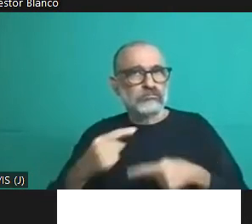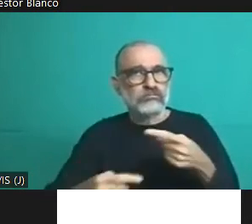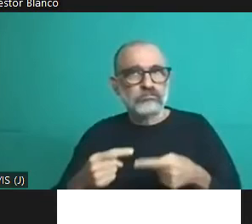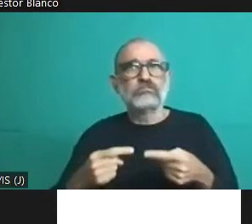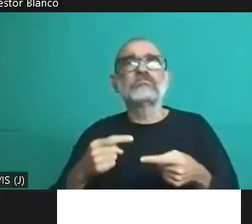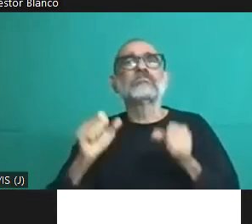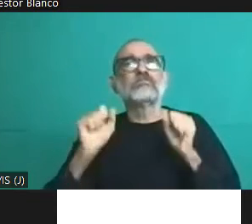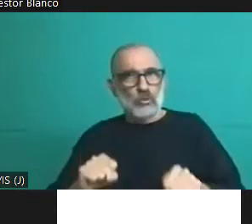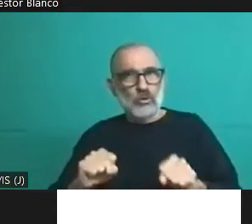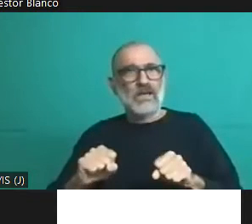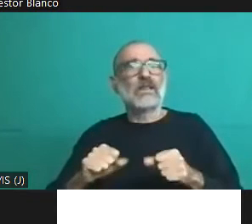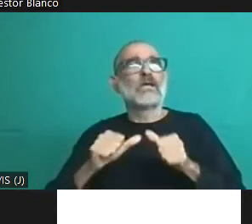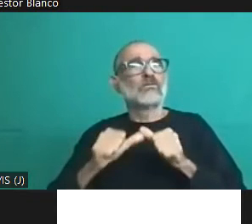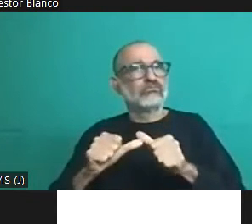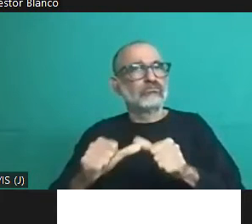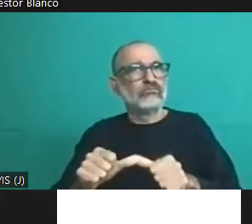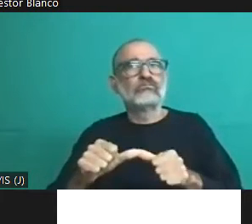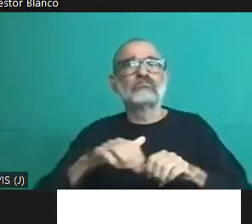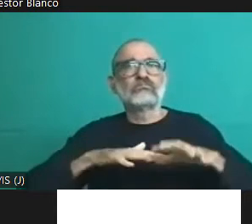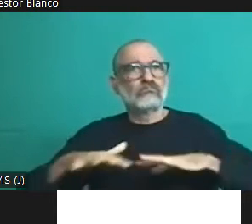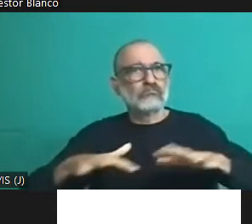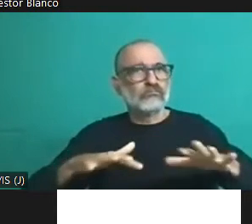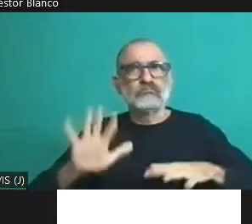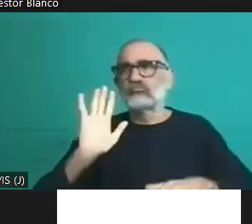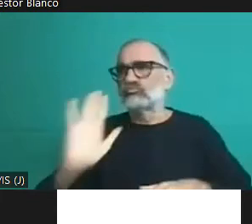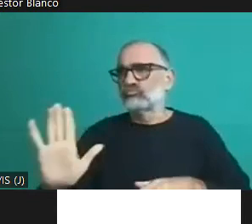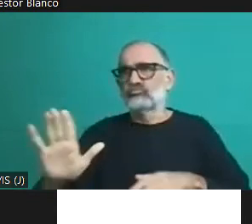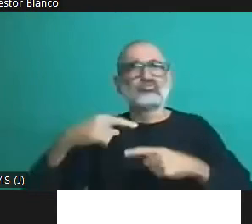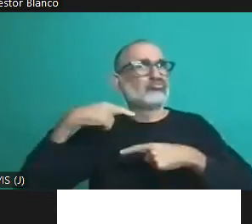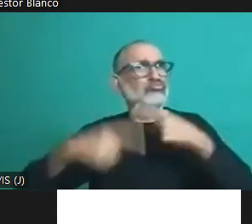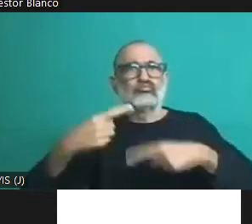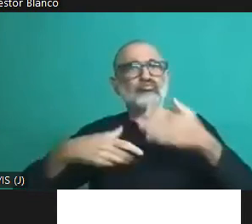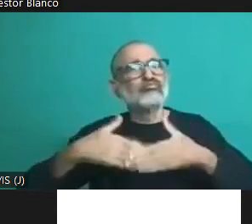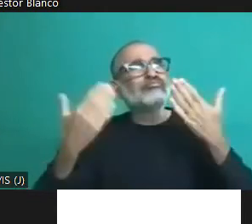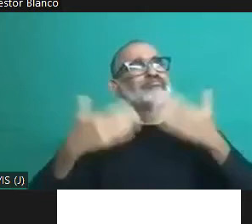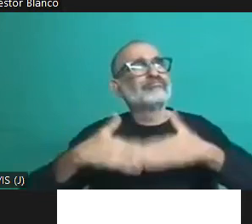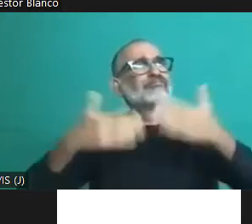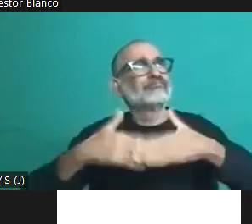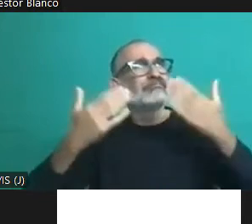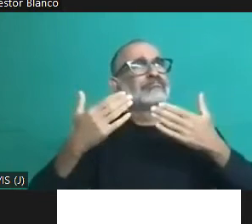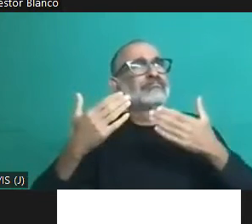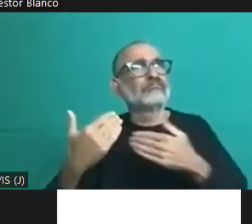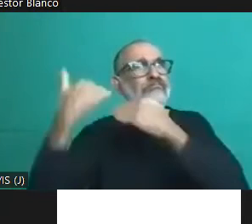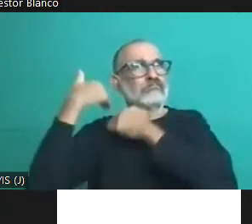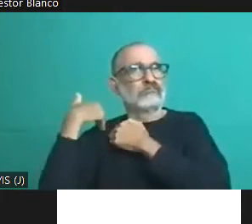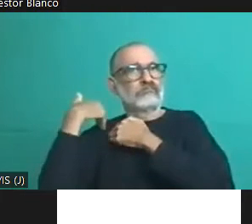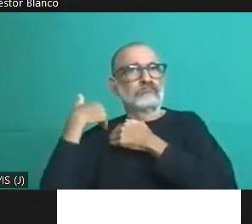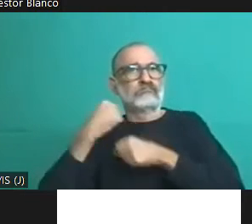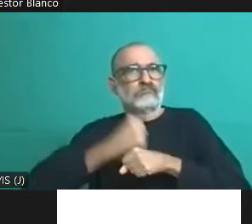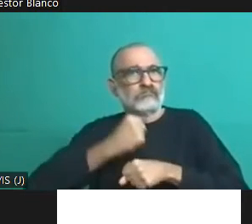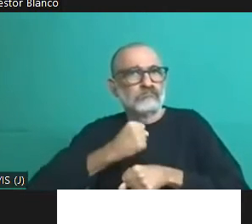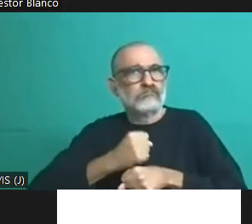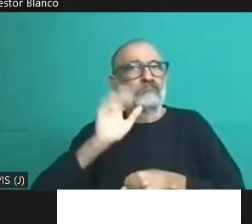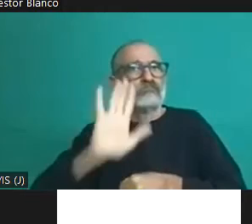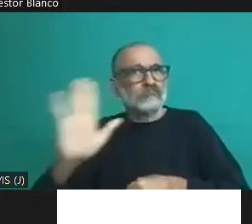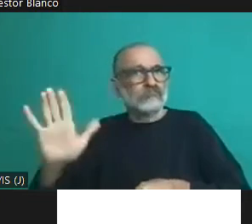Muchísimas gracias, señor Hart, por compartir su Thanks reflexión. very much, Mr. Hart, for sharing your thoughts on this issue.